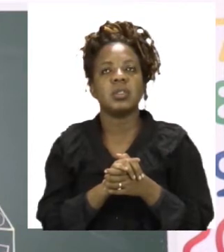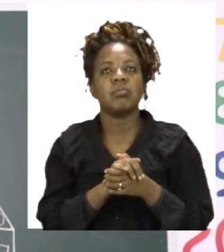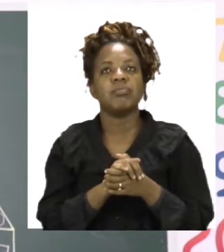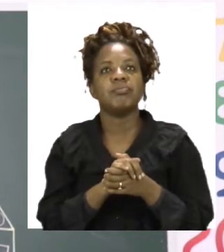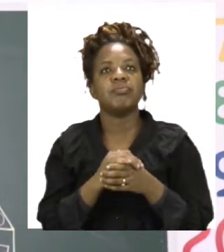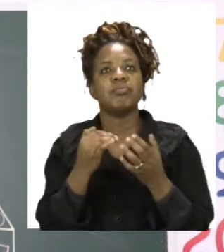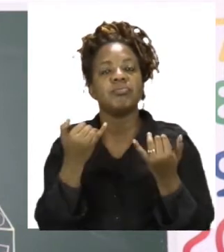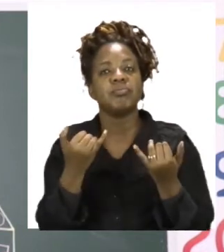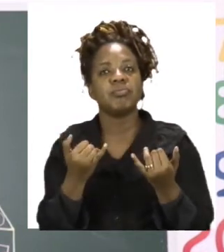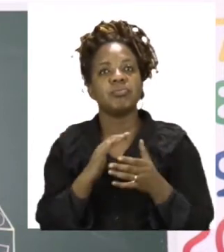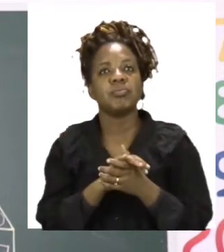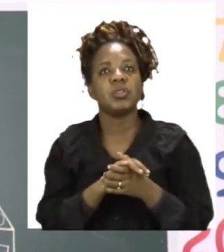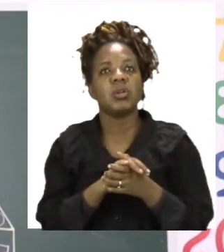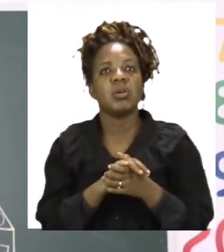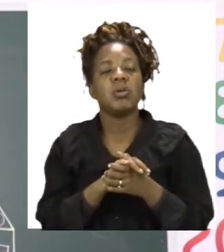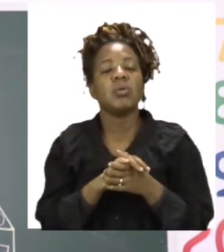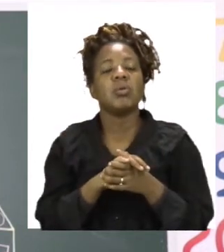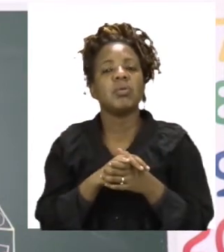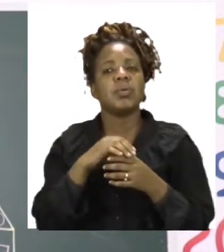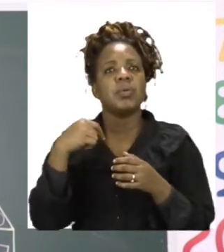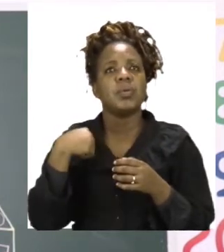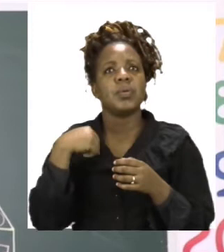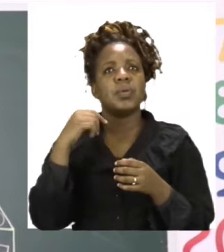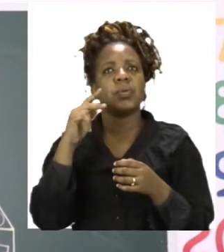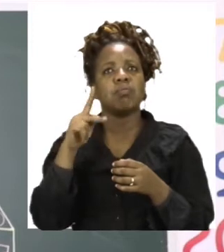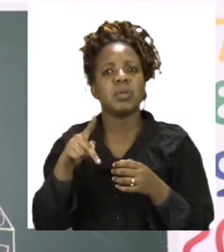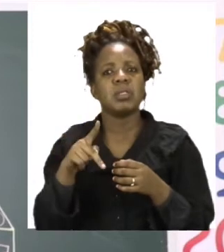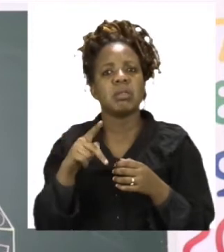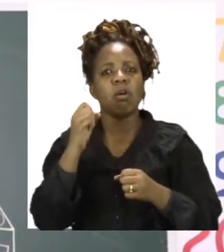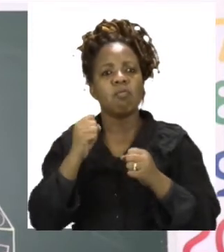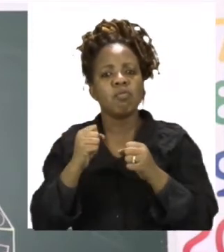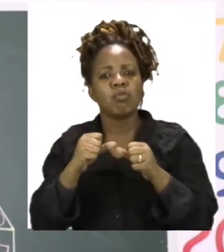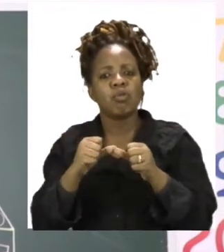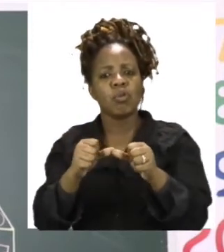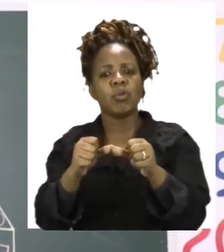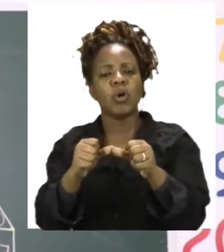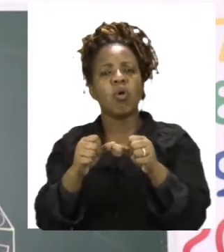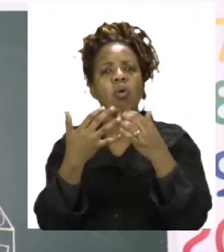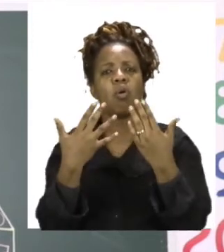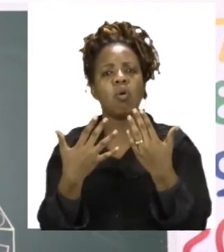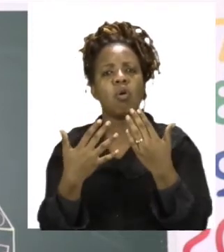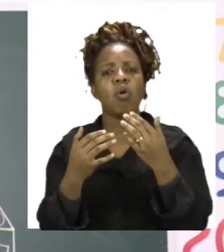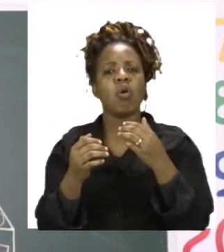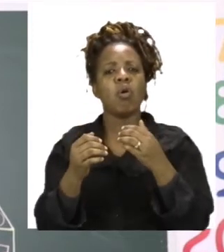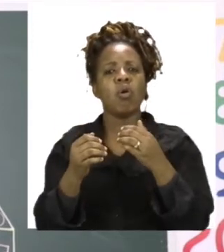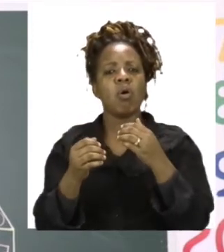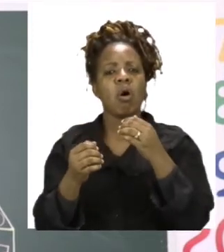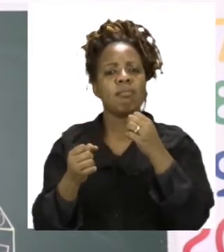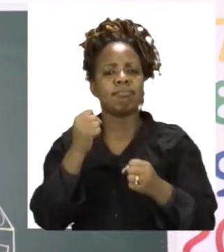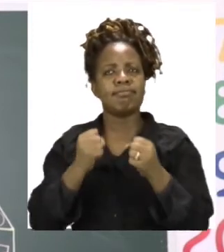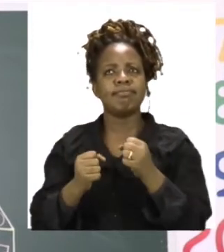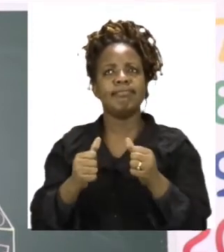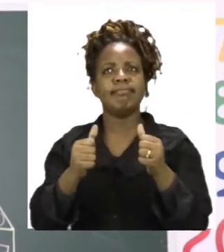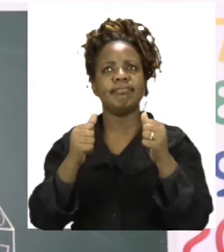Now, must Petrus run forward to house 20 or run all the way back to